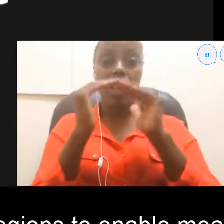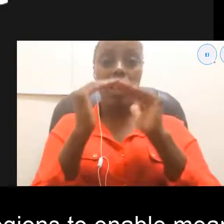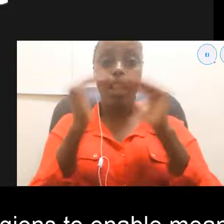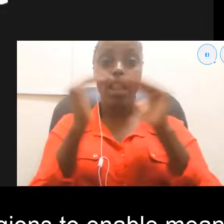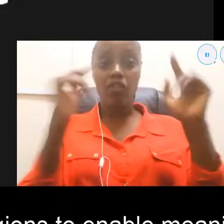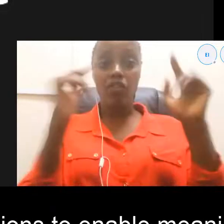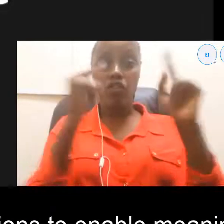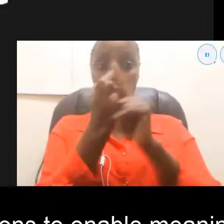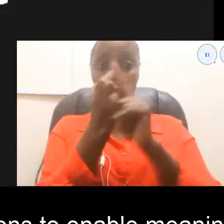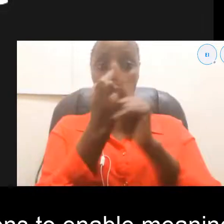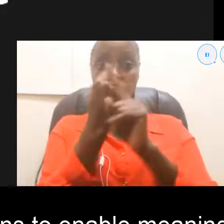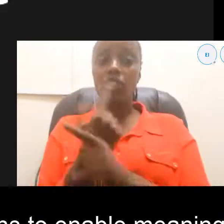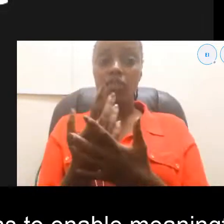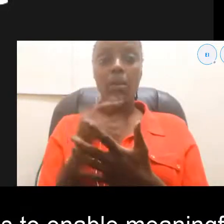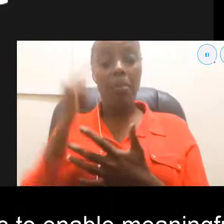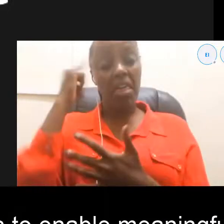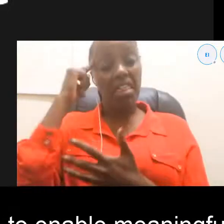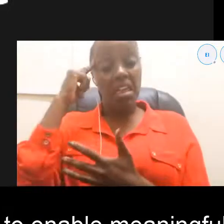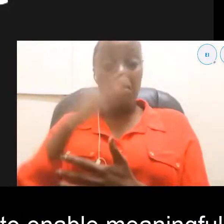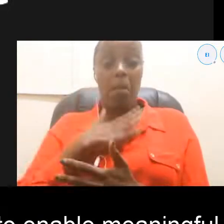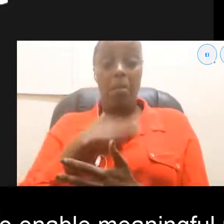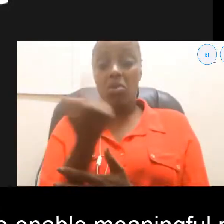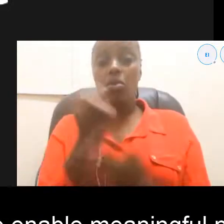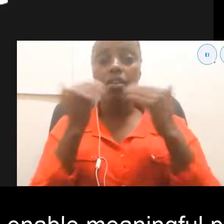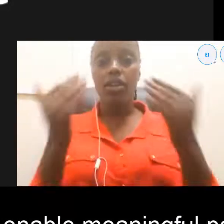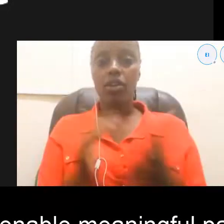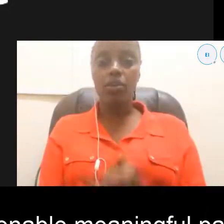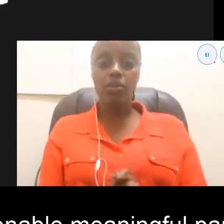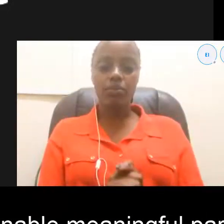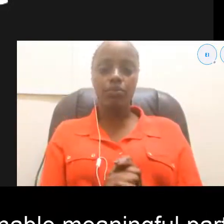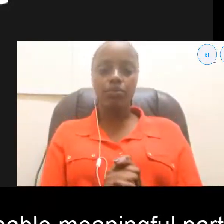that's what I'm thinking for now. Thank you.